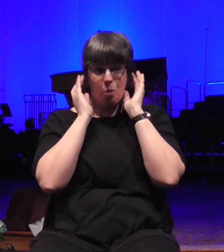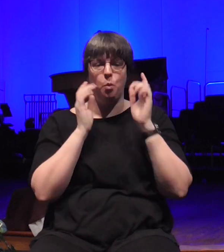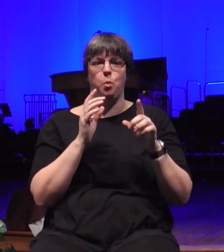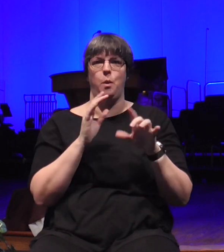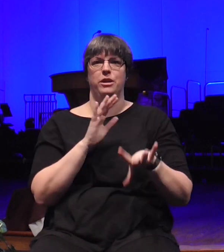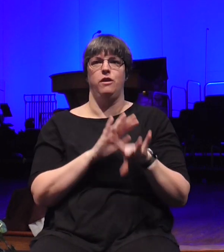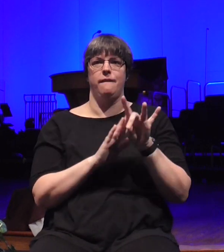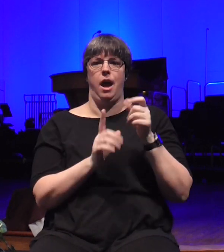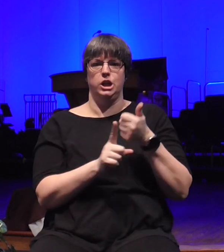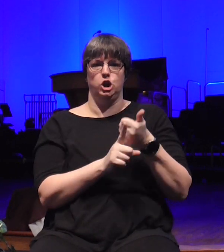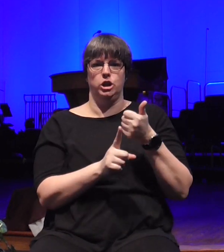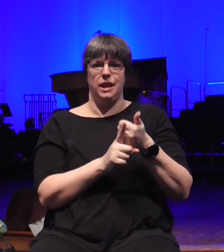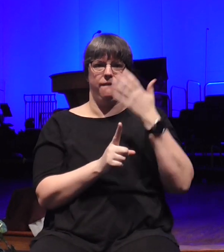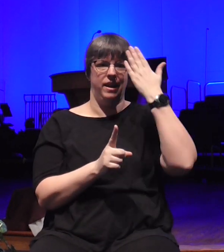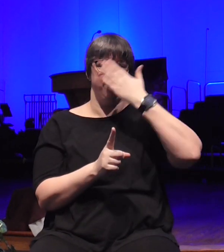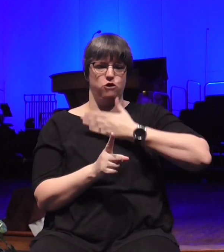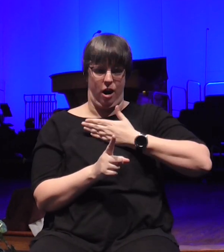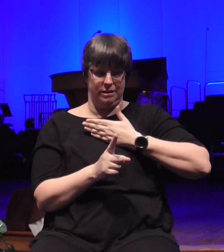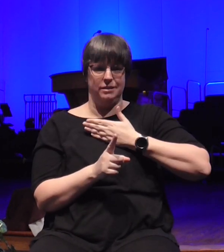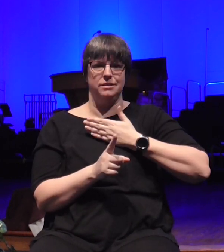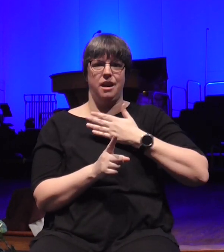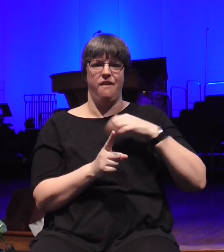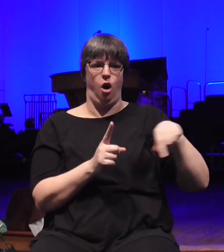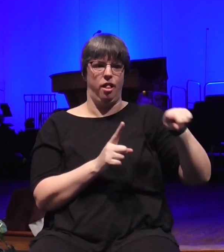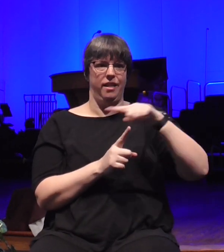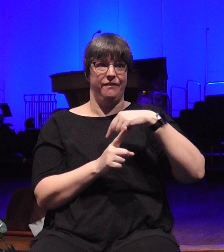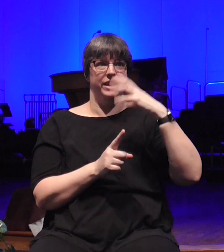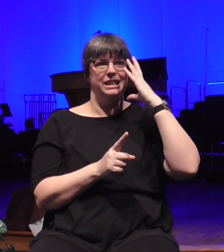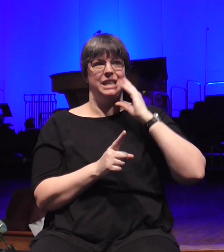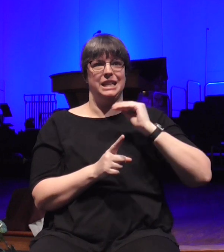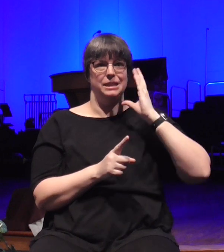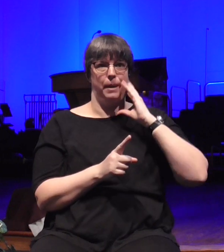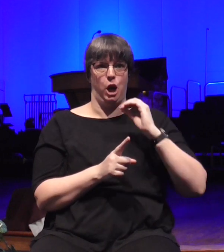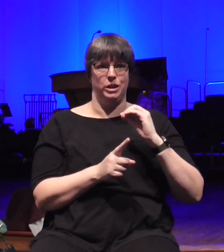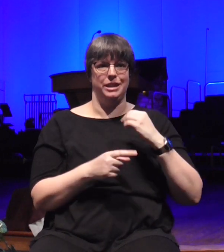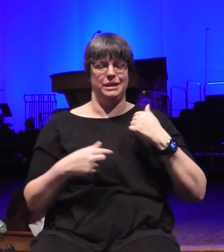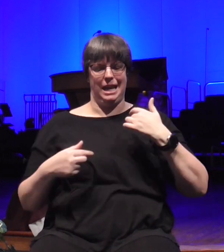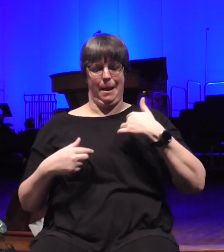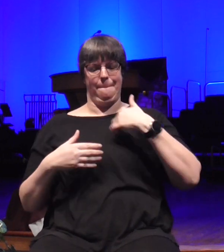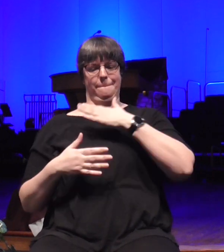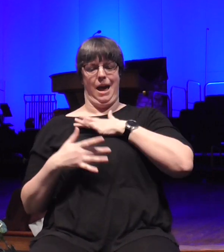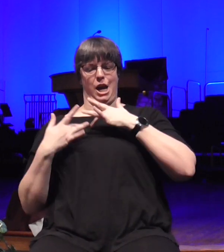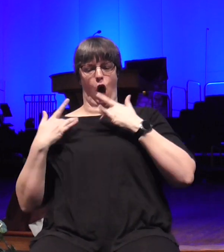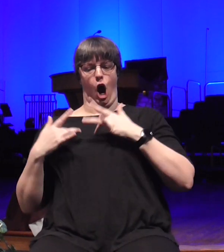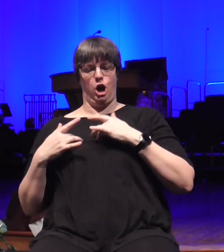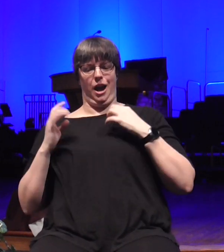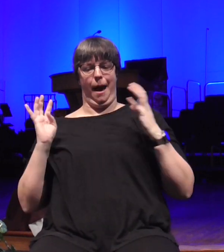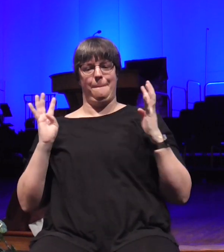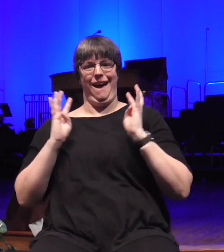experiences, I'm huddling with you in my heart. And all I got to